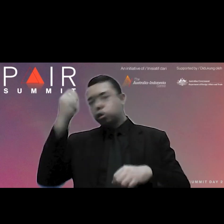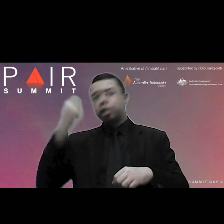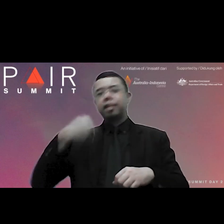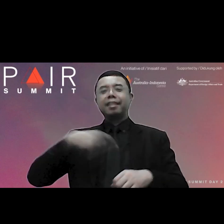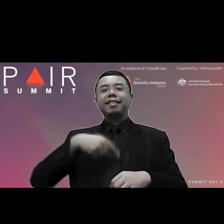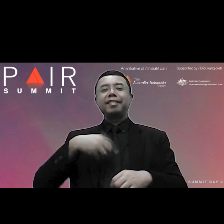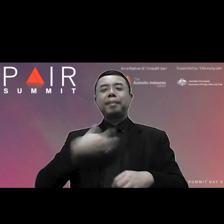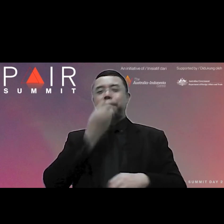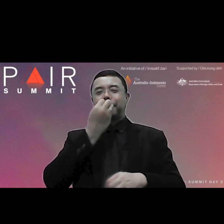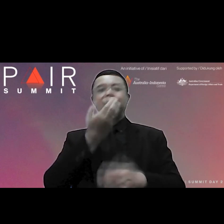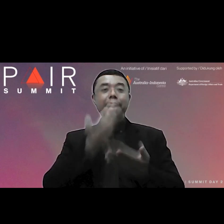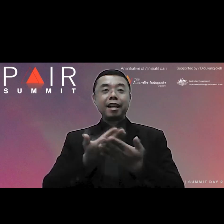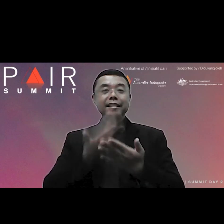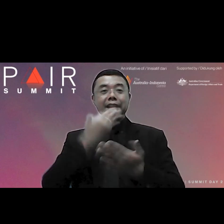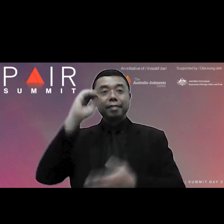sehat.